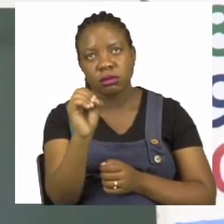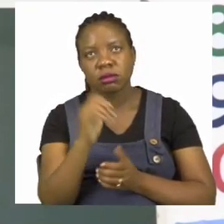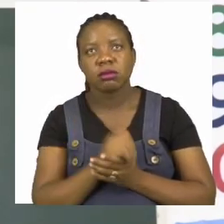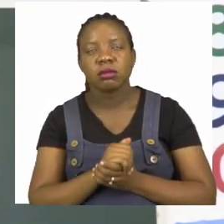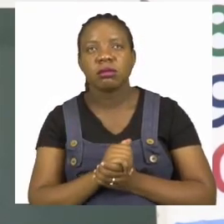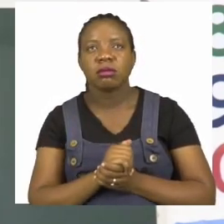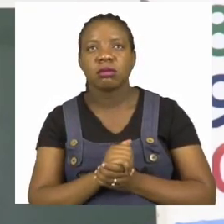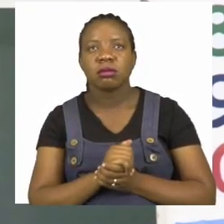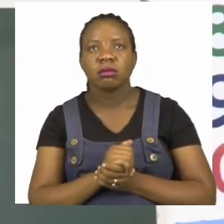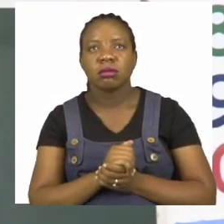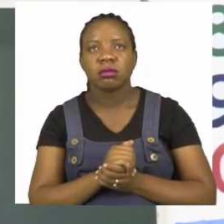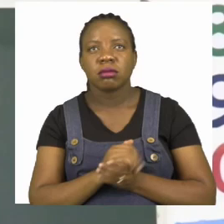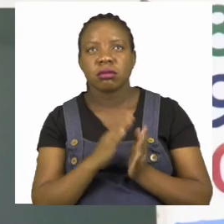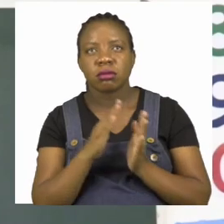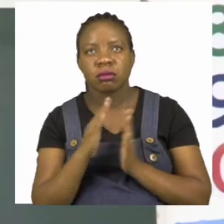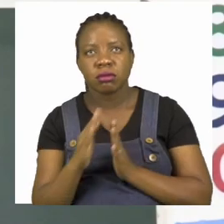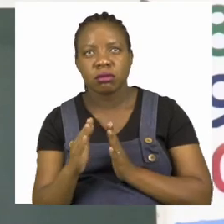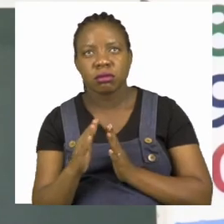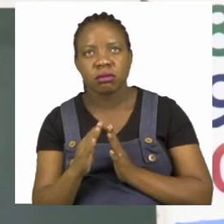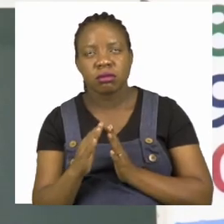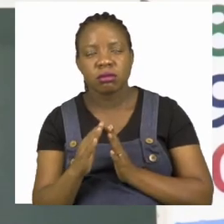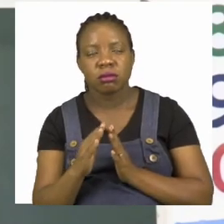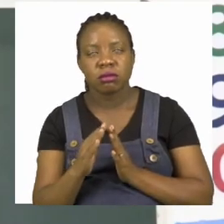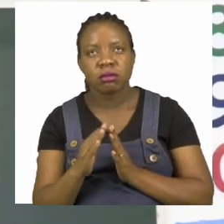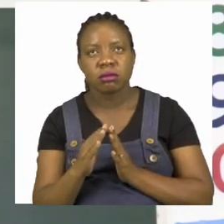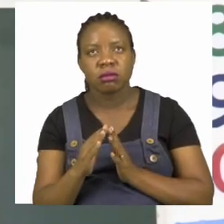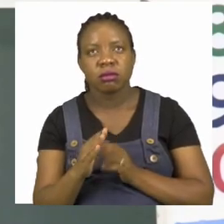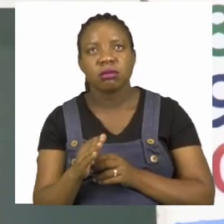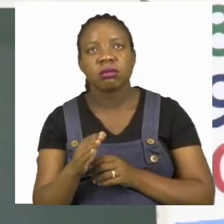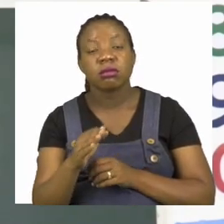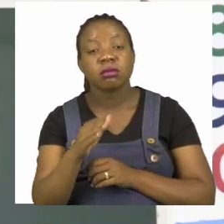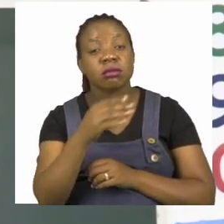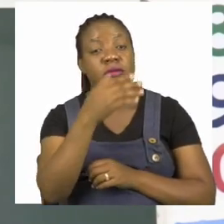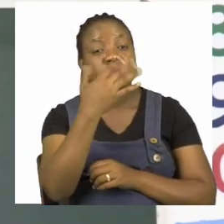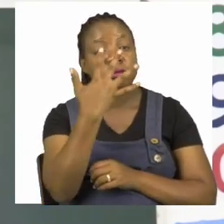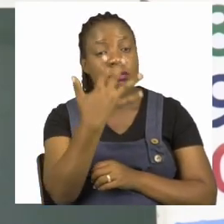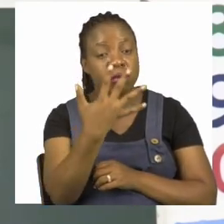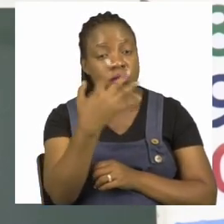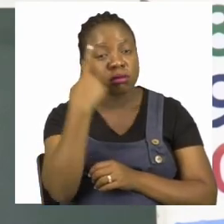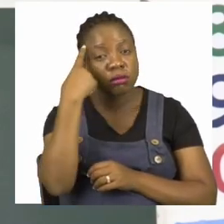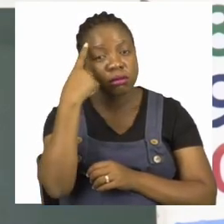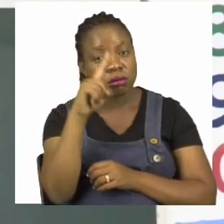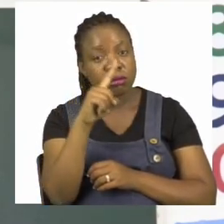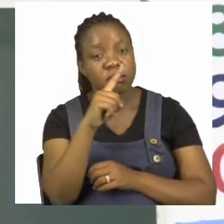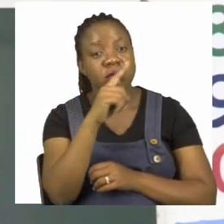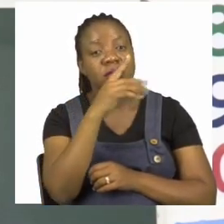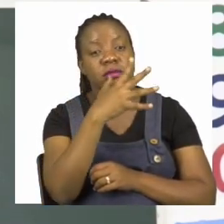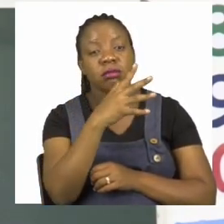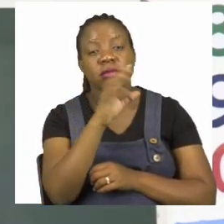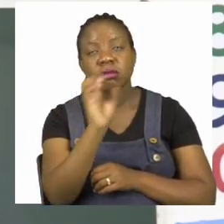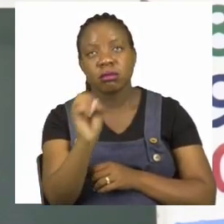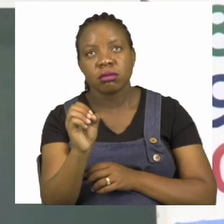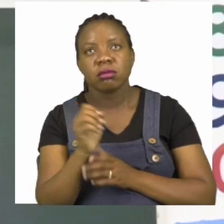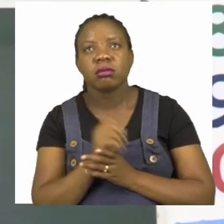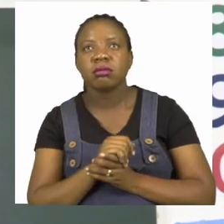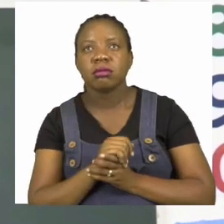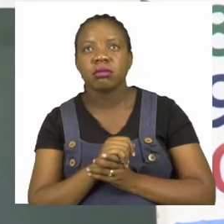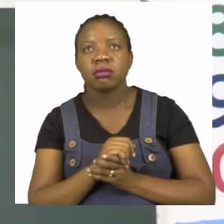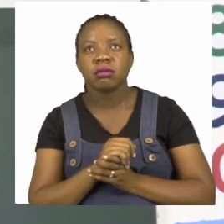Then the next digit we will write is 5 for 50.